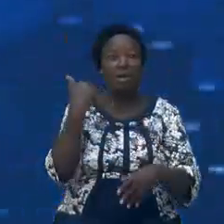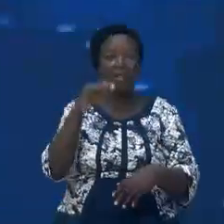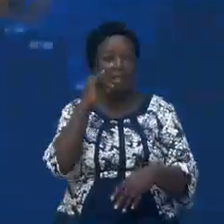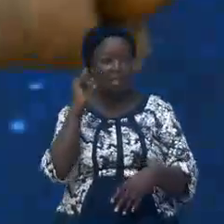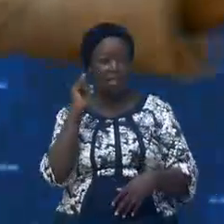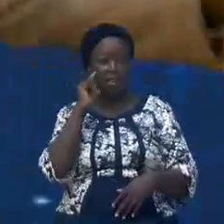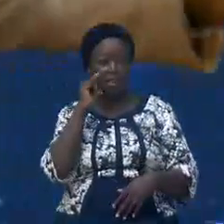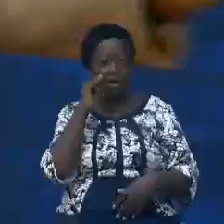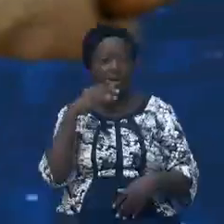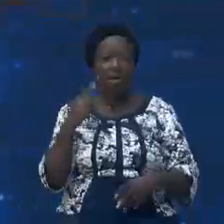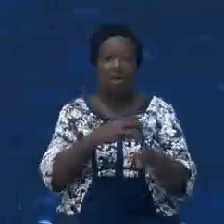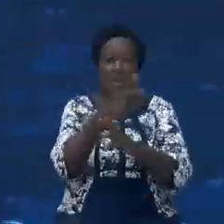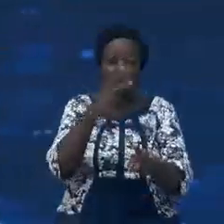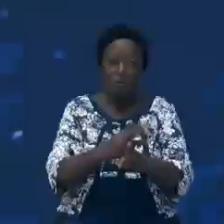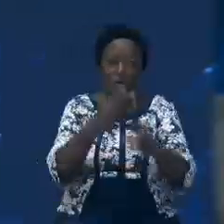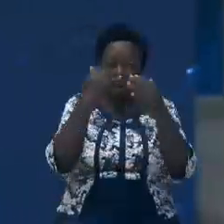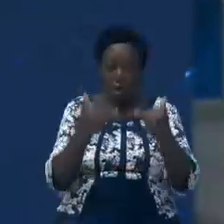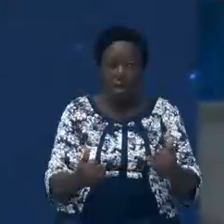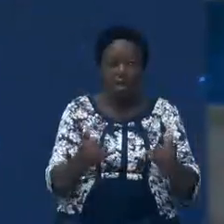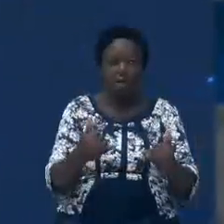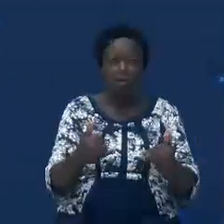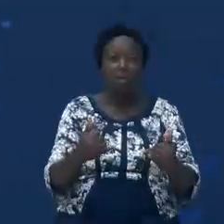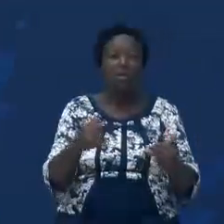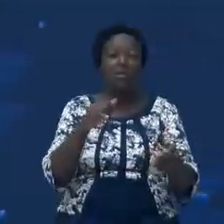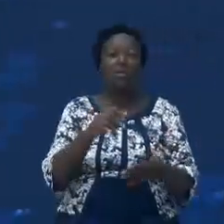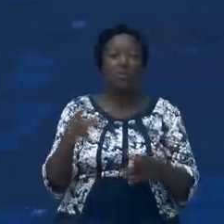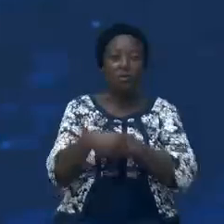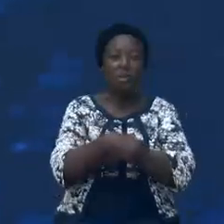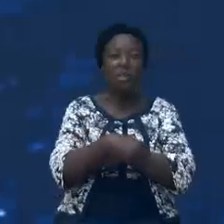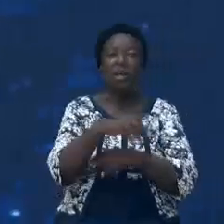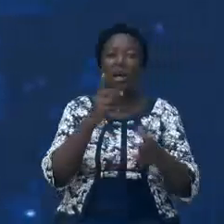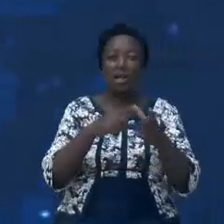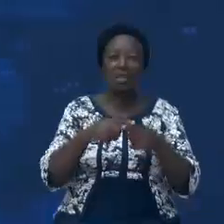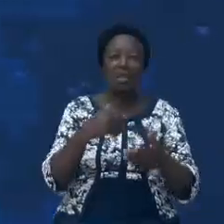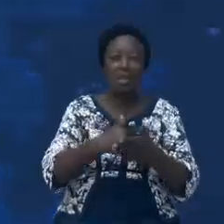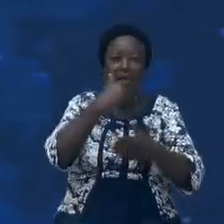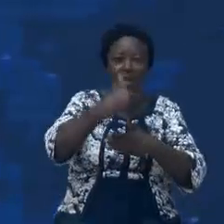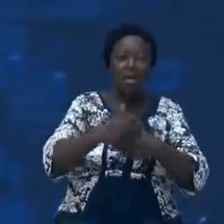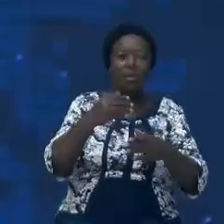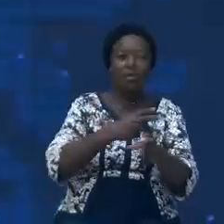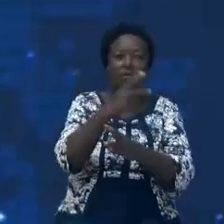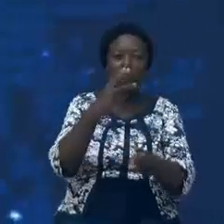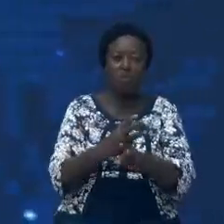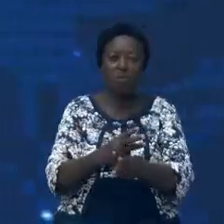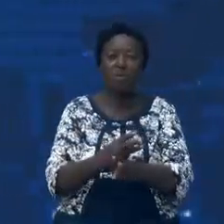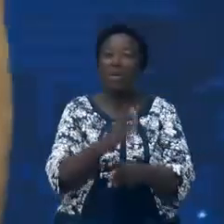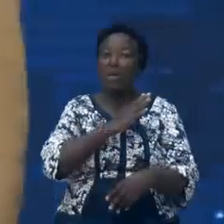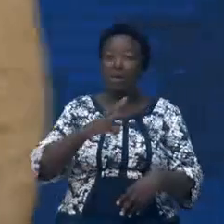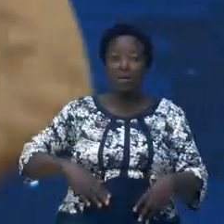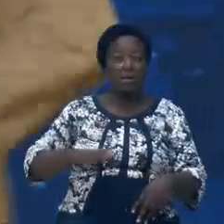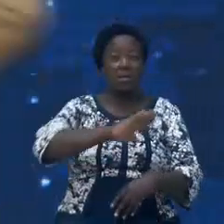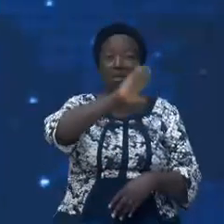before the world began yesterday, the world that now is today, and the